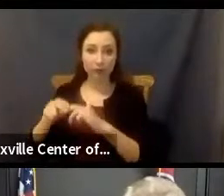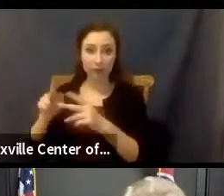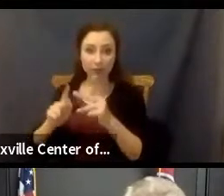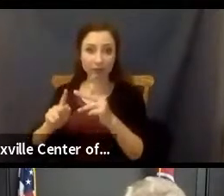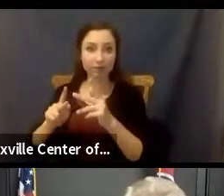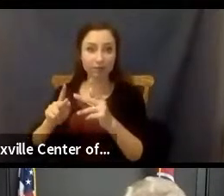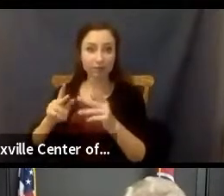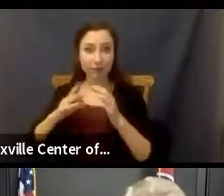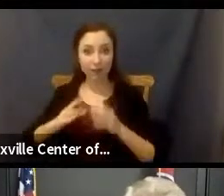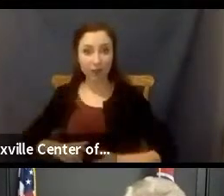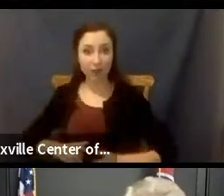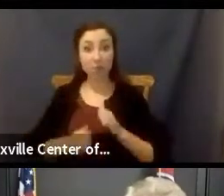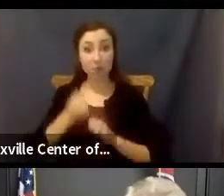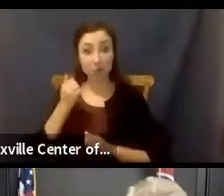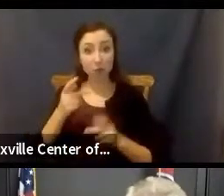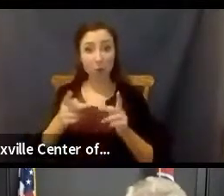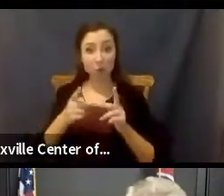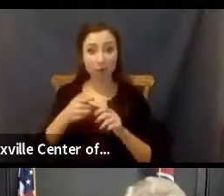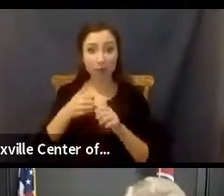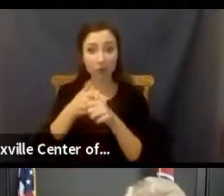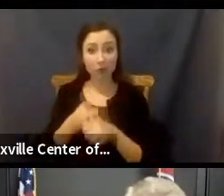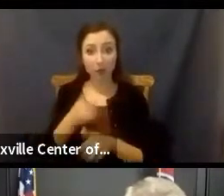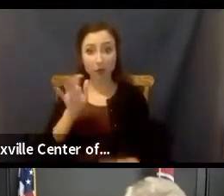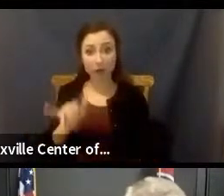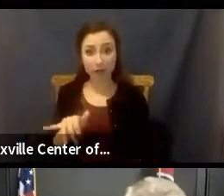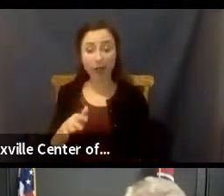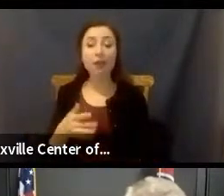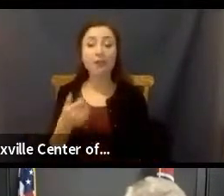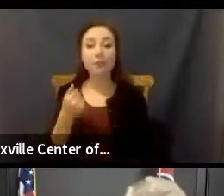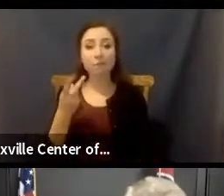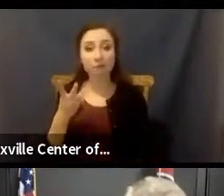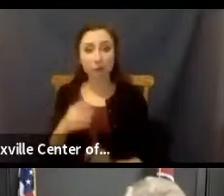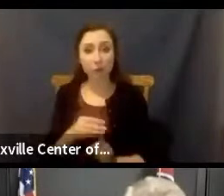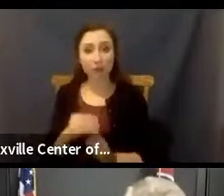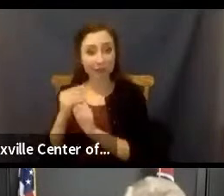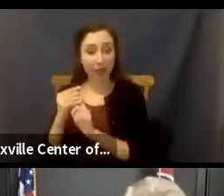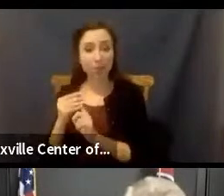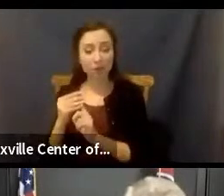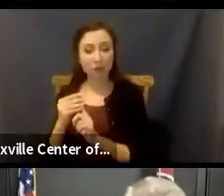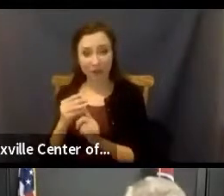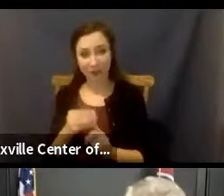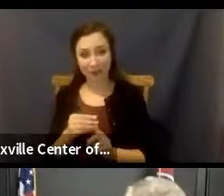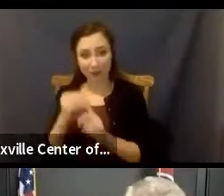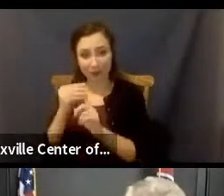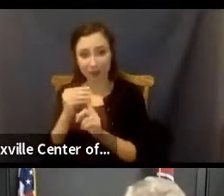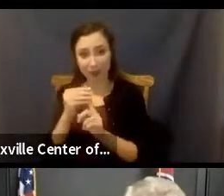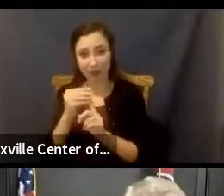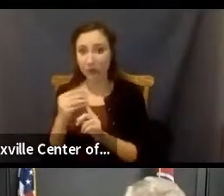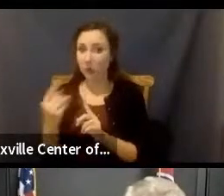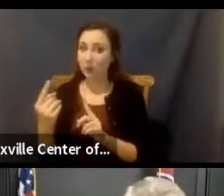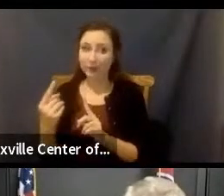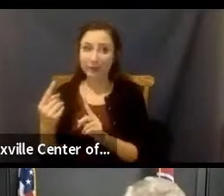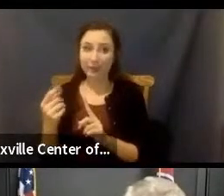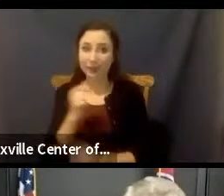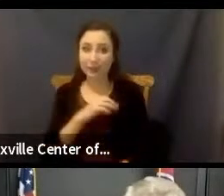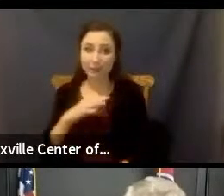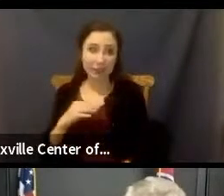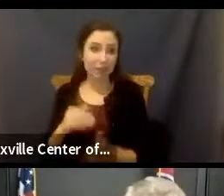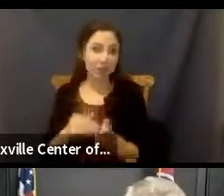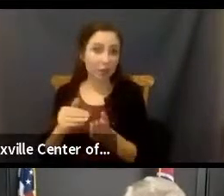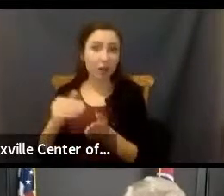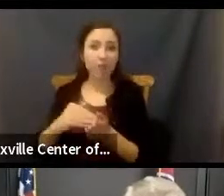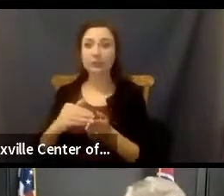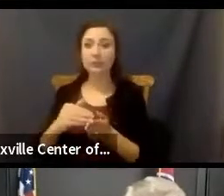most places are doing that. There are a few exceptions, and those are the ones that my staff has repeatedly dealt